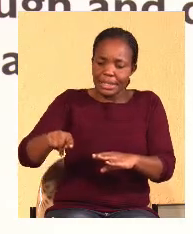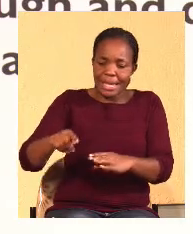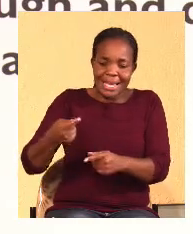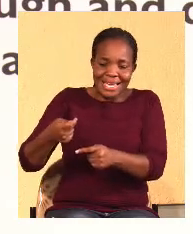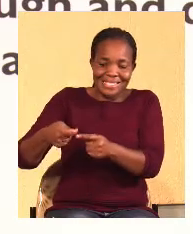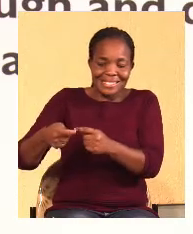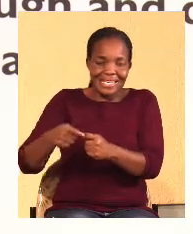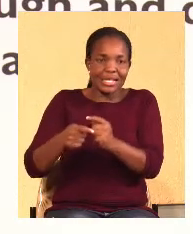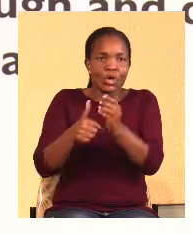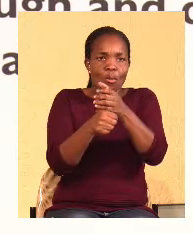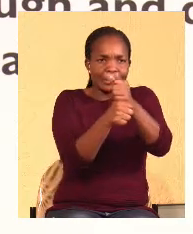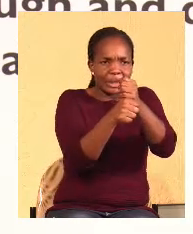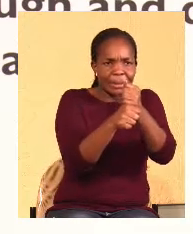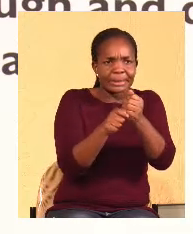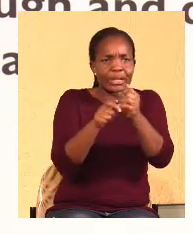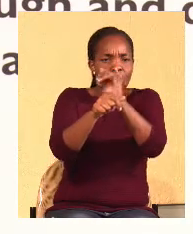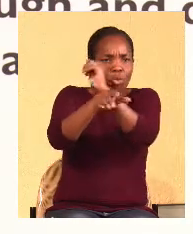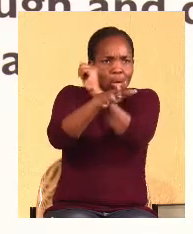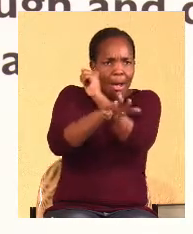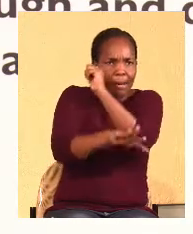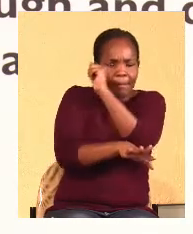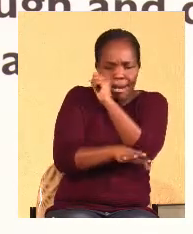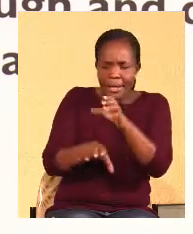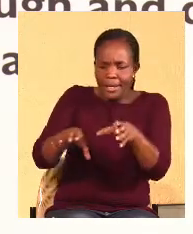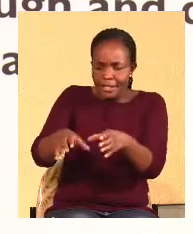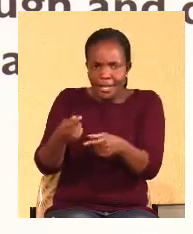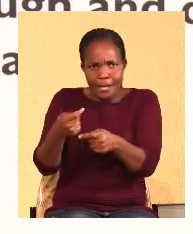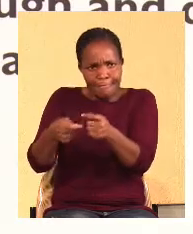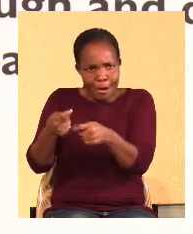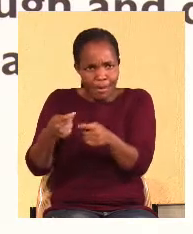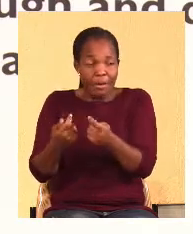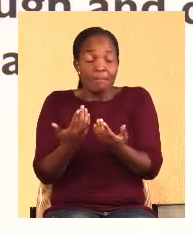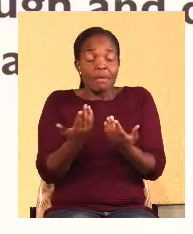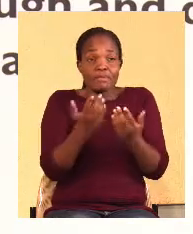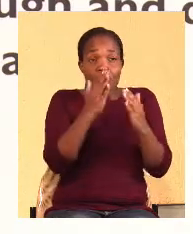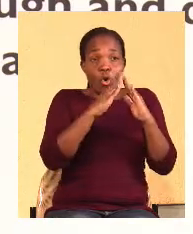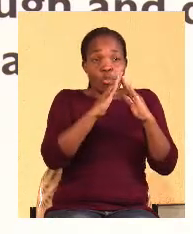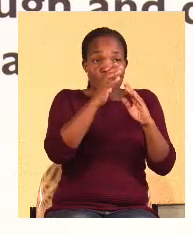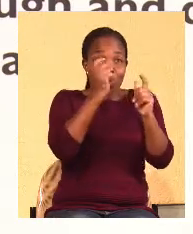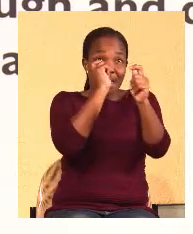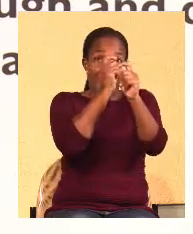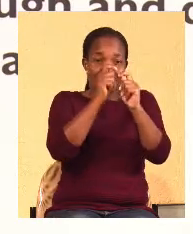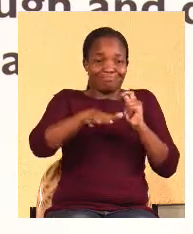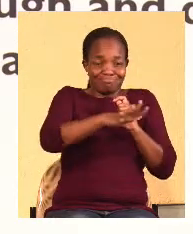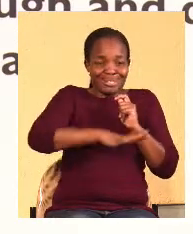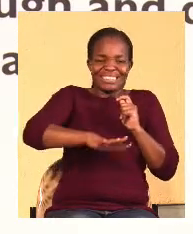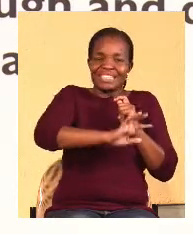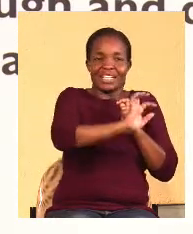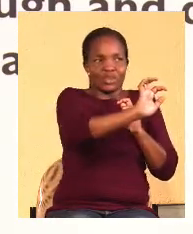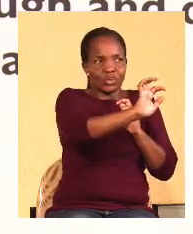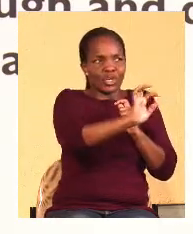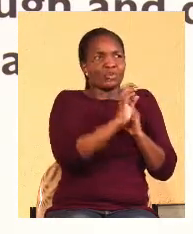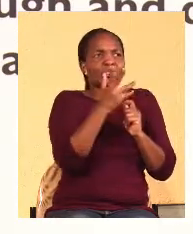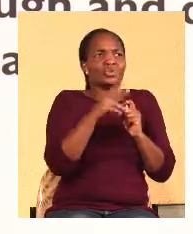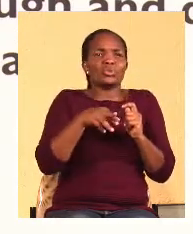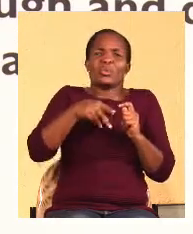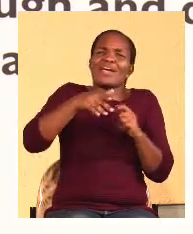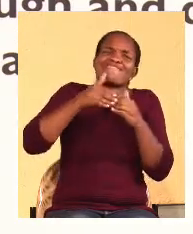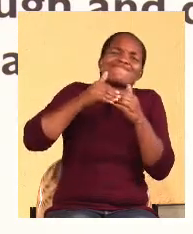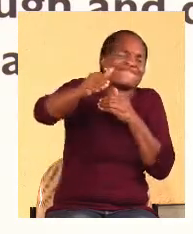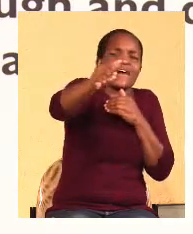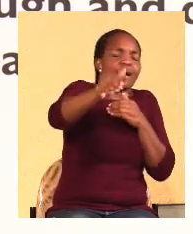location. For example, whether you live in Mabashu or you live in whatever area you're living in, you don't have to now walk